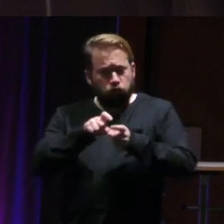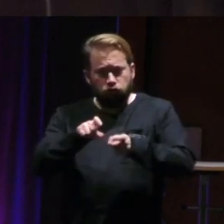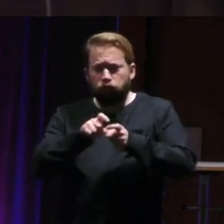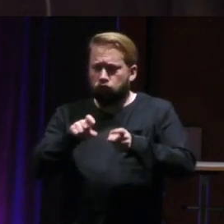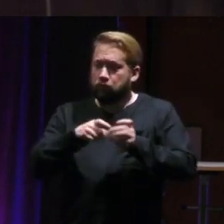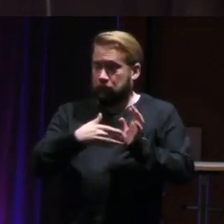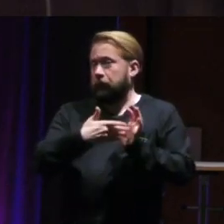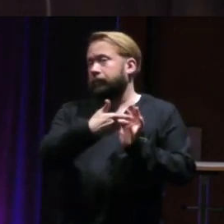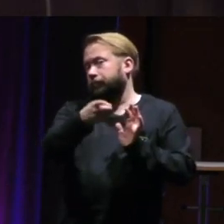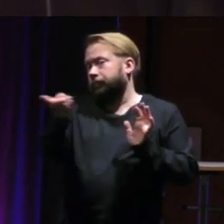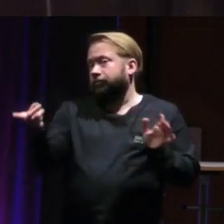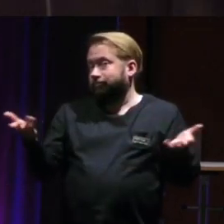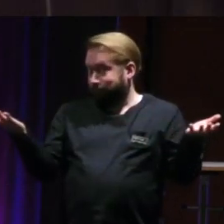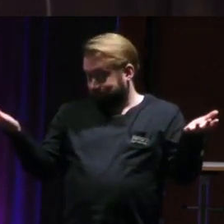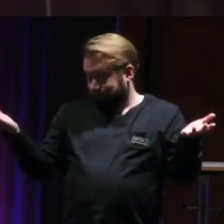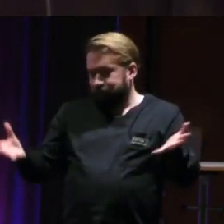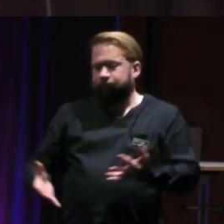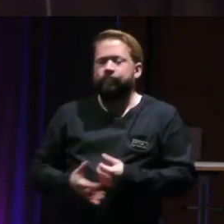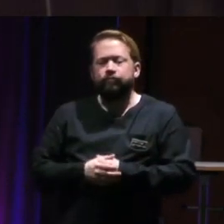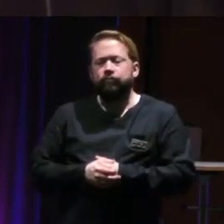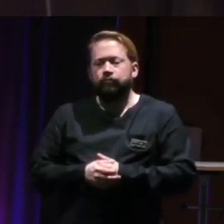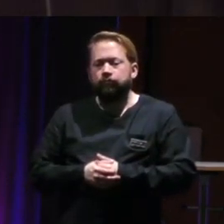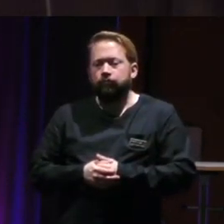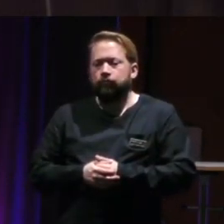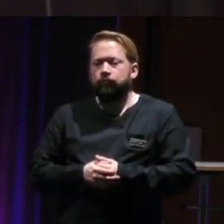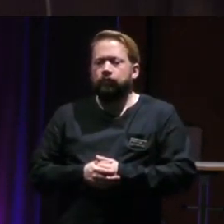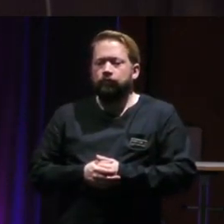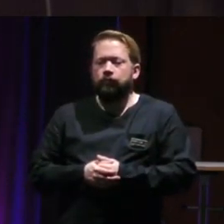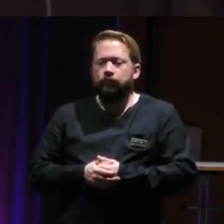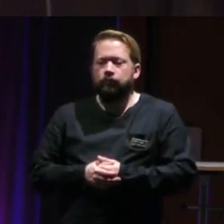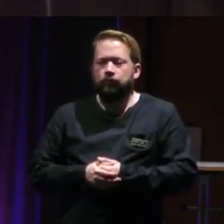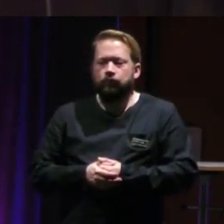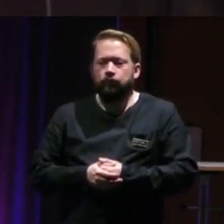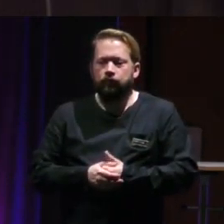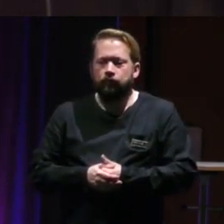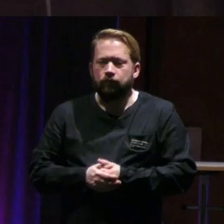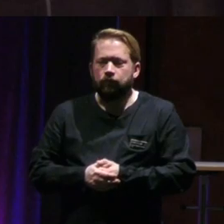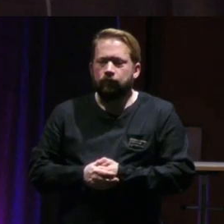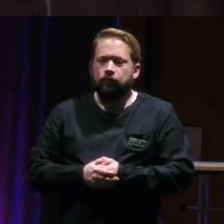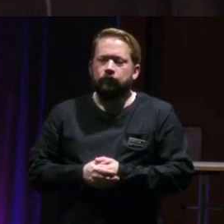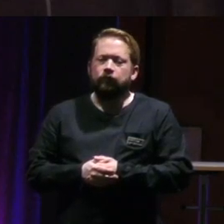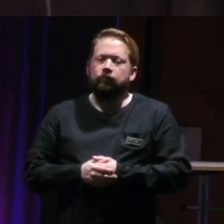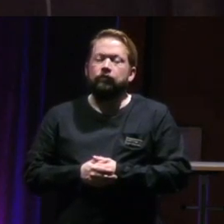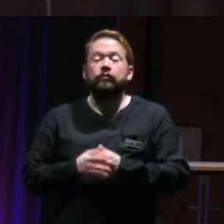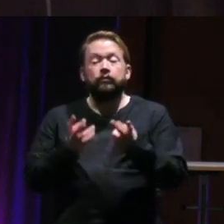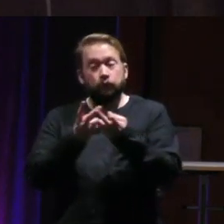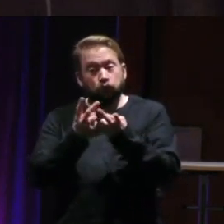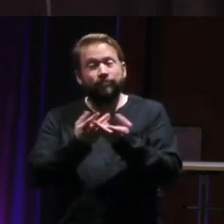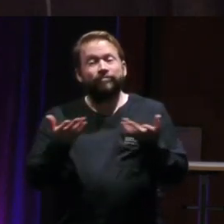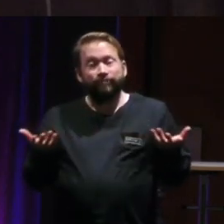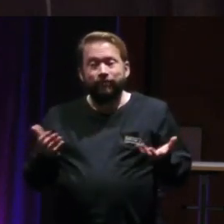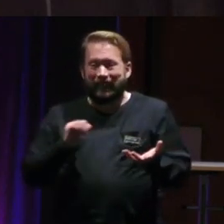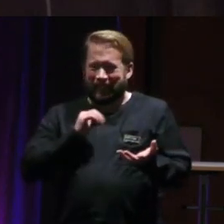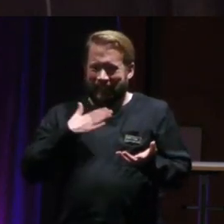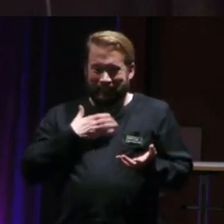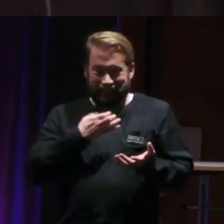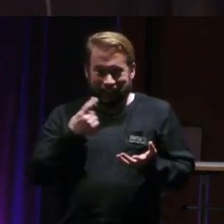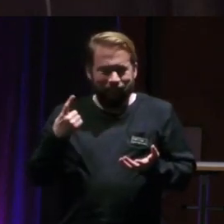And people are living not in the cells, but in the barracks. It's like 100 people living together without hot